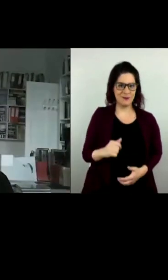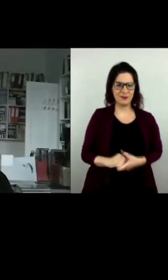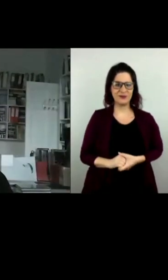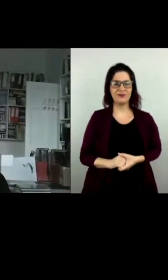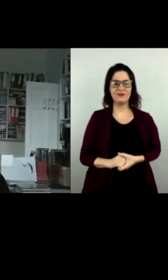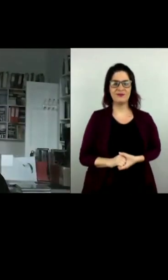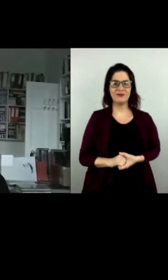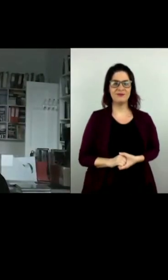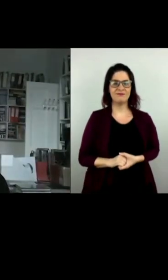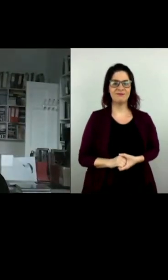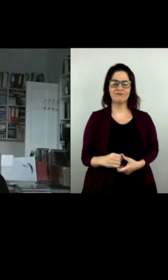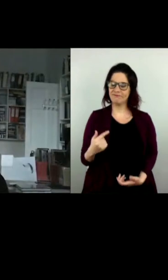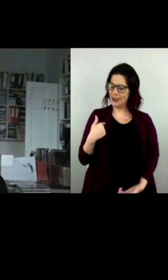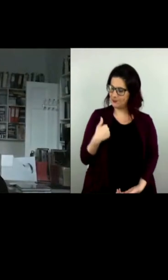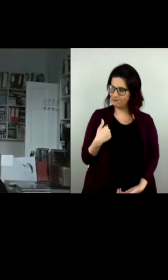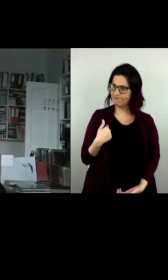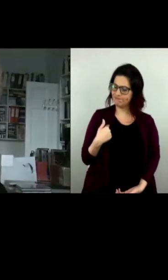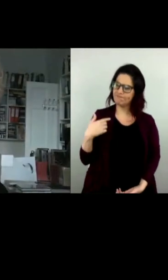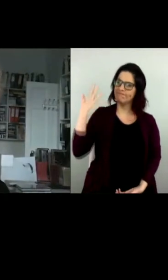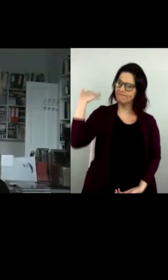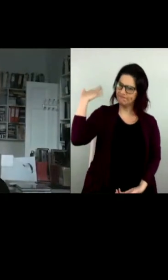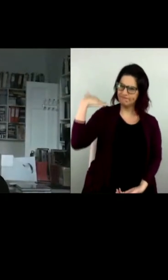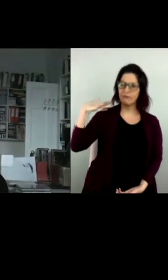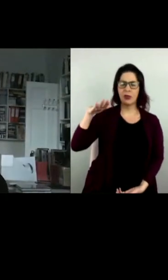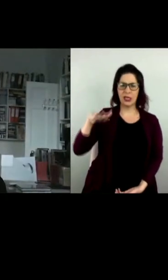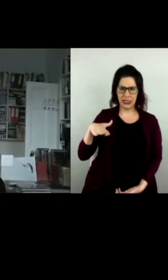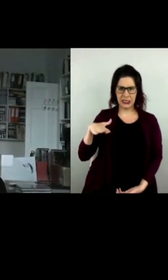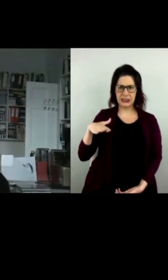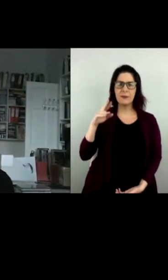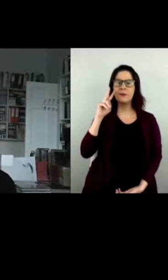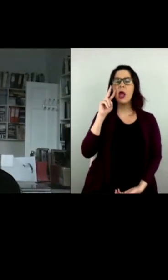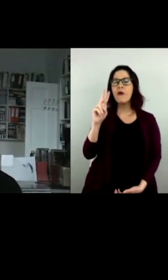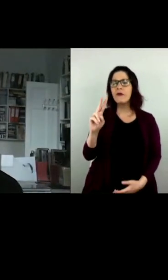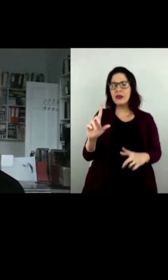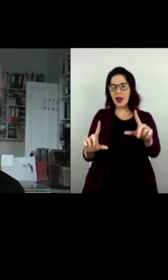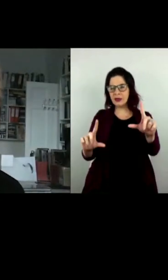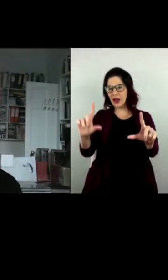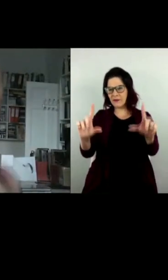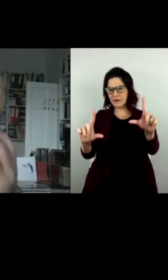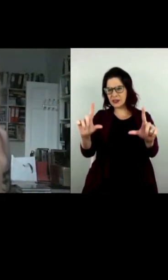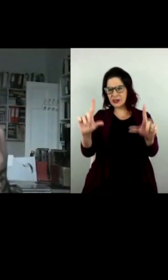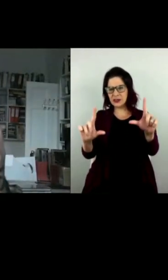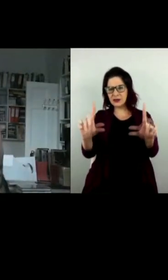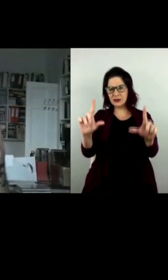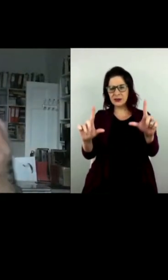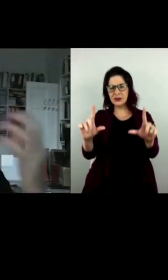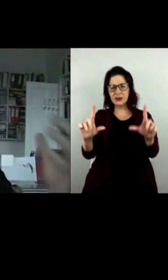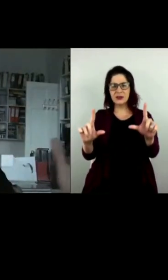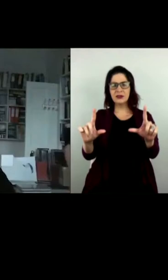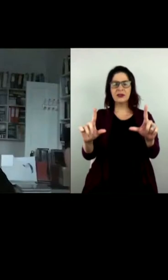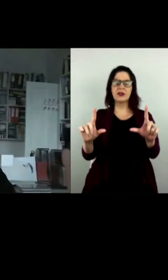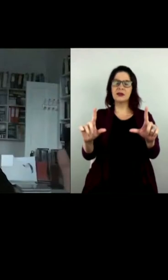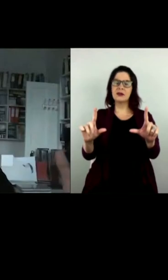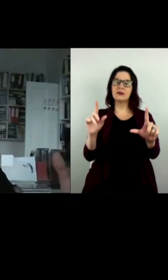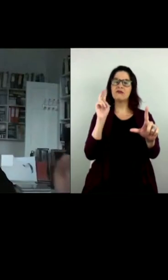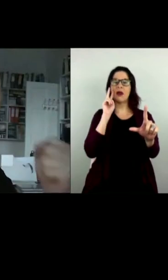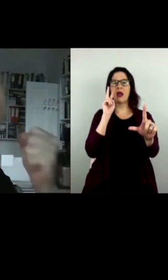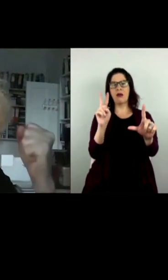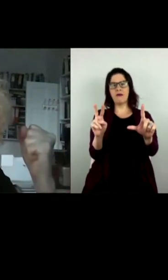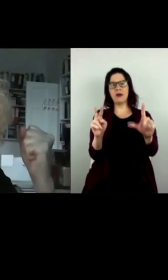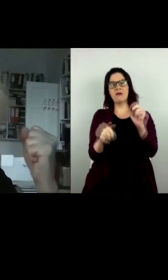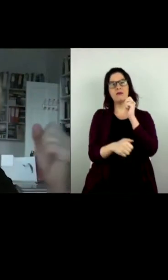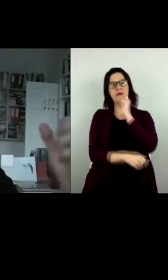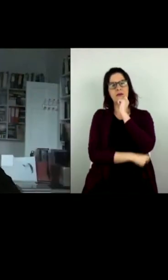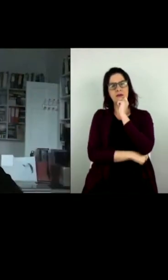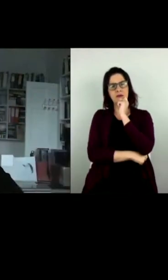when I was a boy on TV, I saw on TV the films of Orson Welles, and I was entranced. It